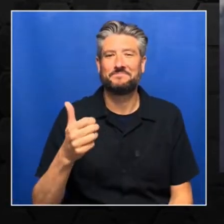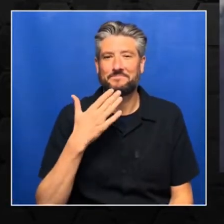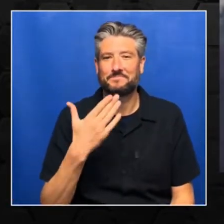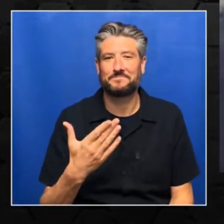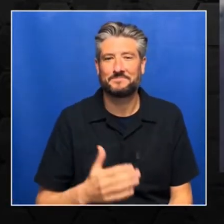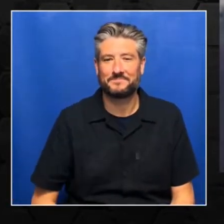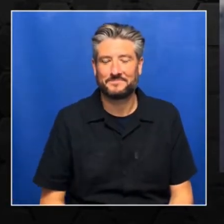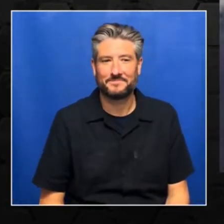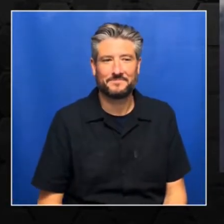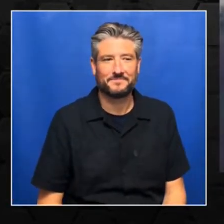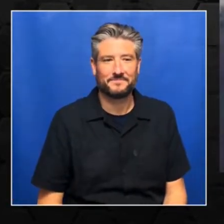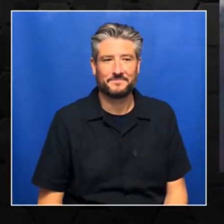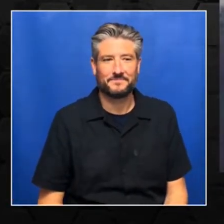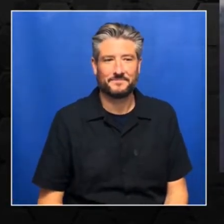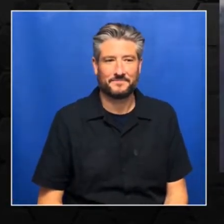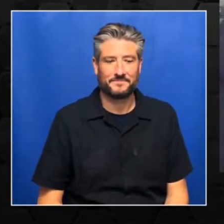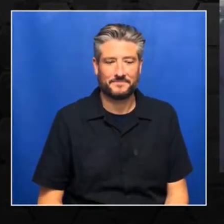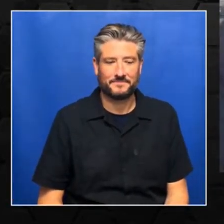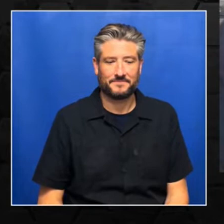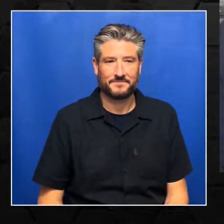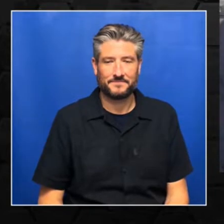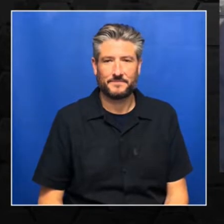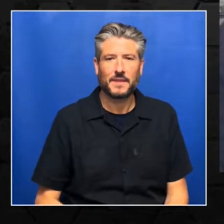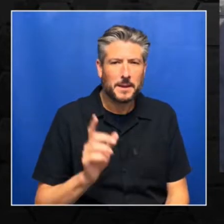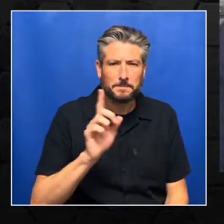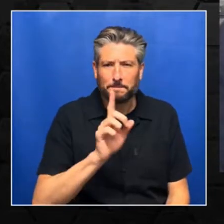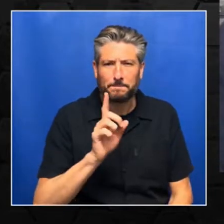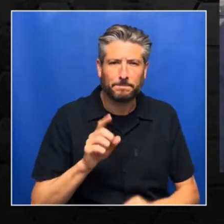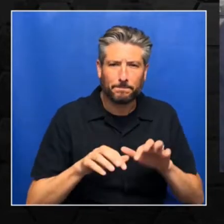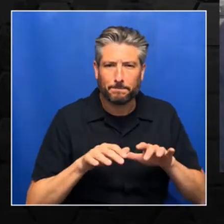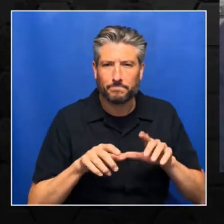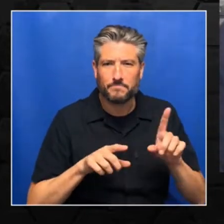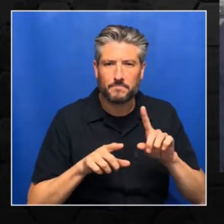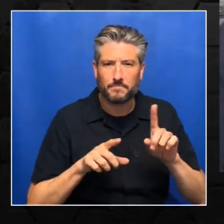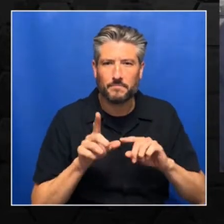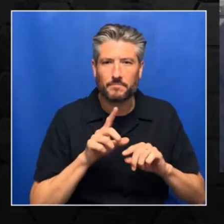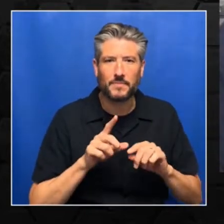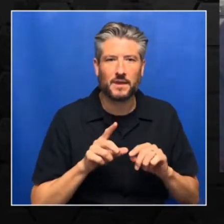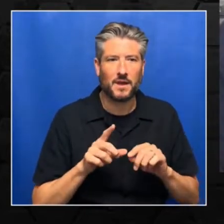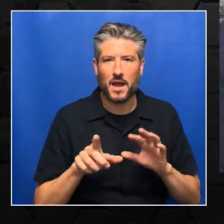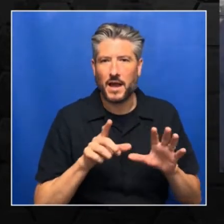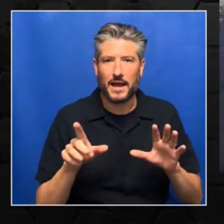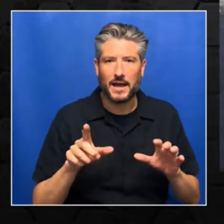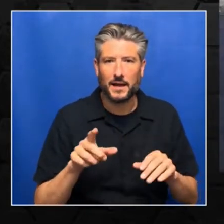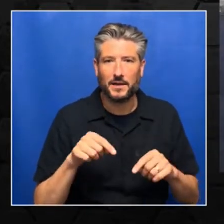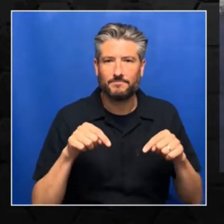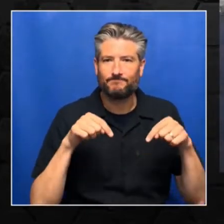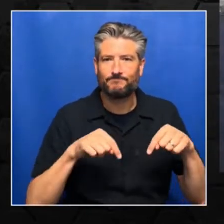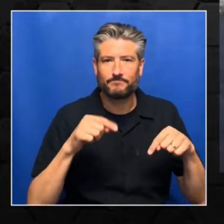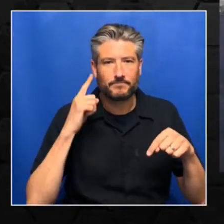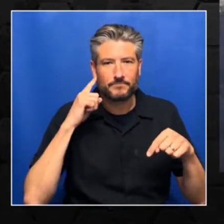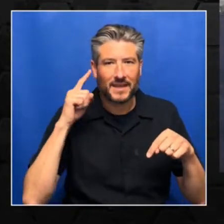1 minute. Forgot to share with sound.